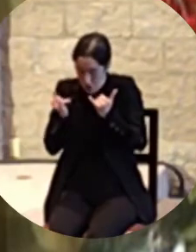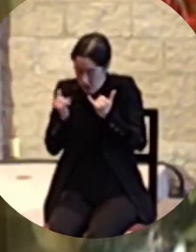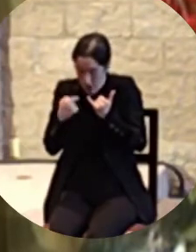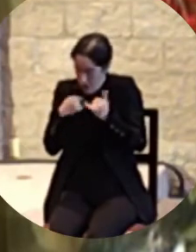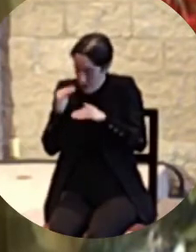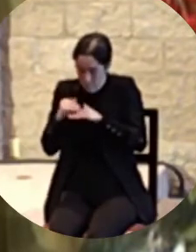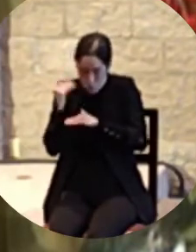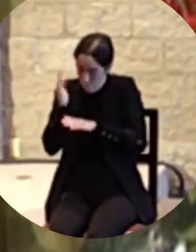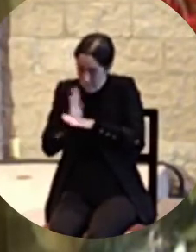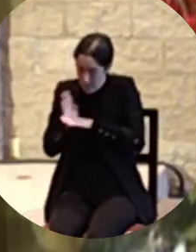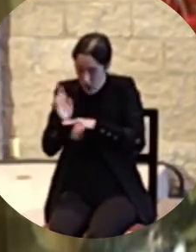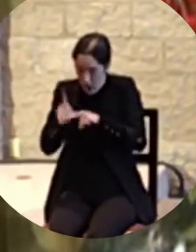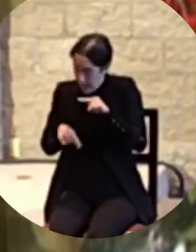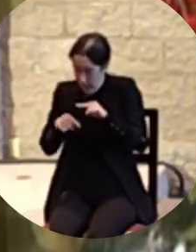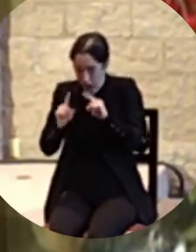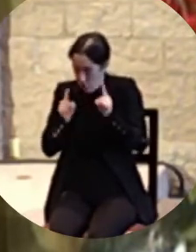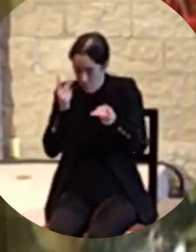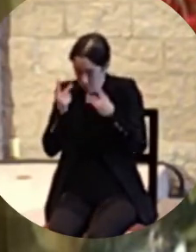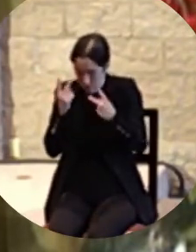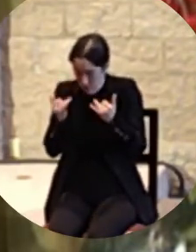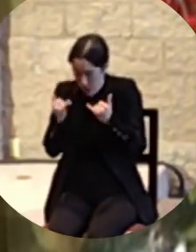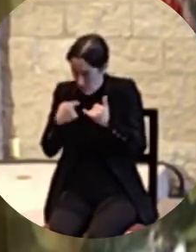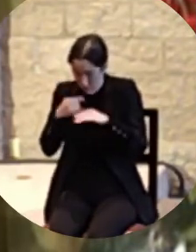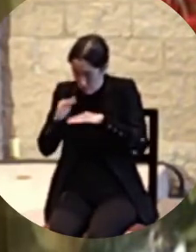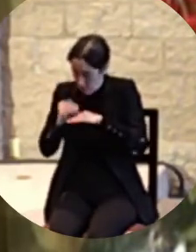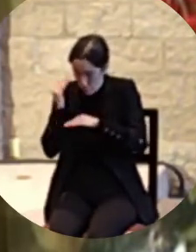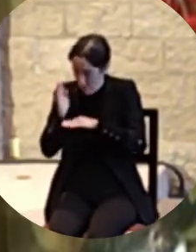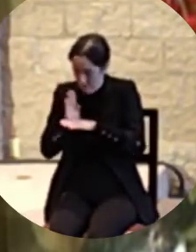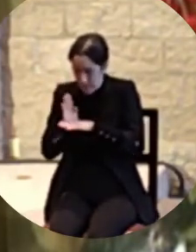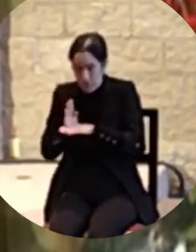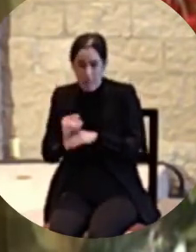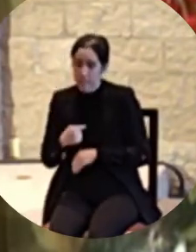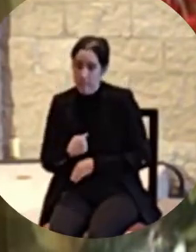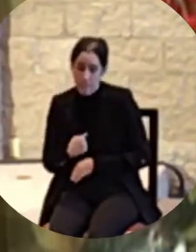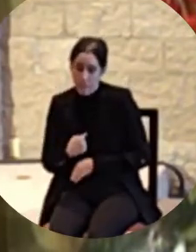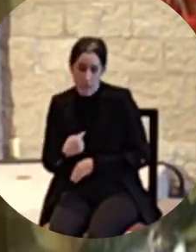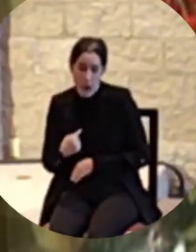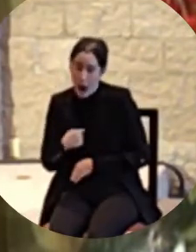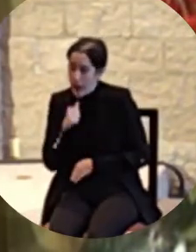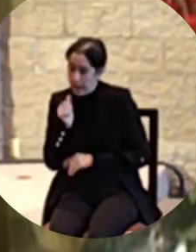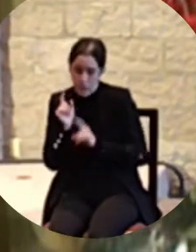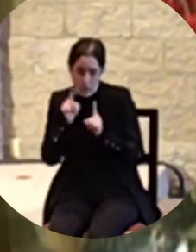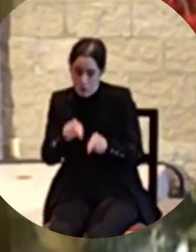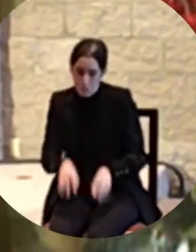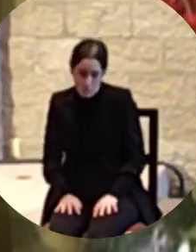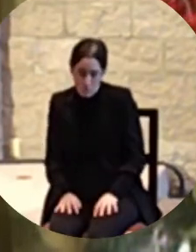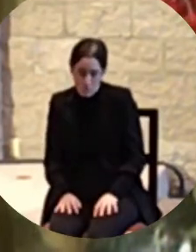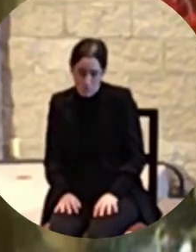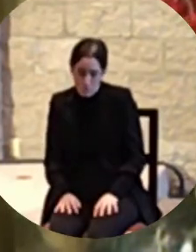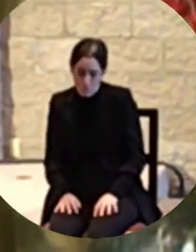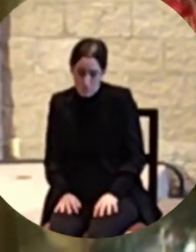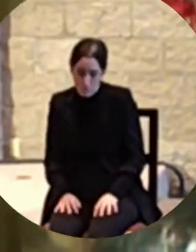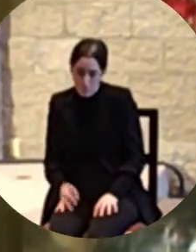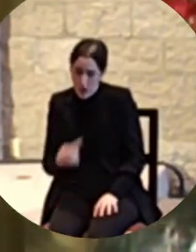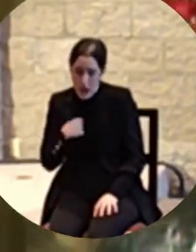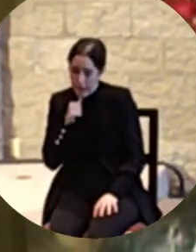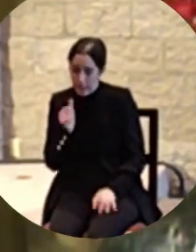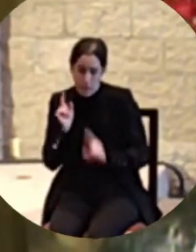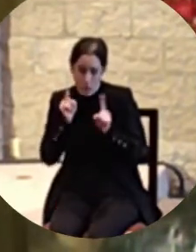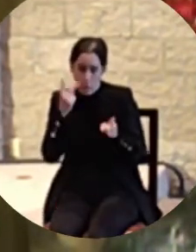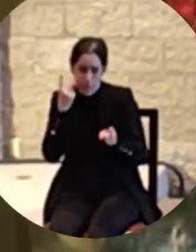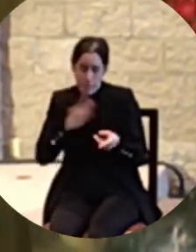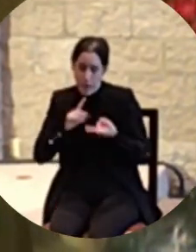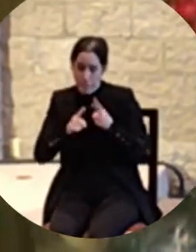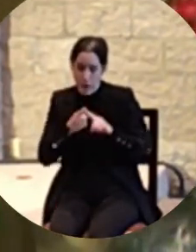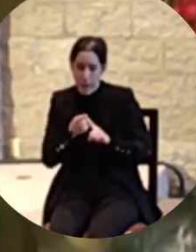I cannot go right now. I didn't tell them that, but I didn't go. I didn't go to see my friend. His